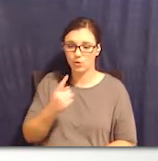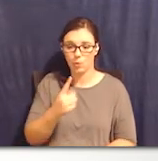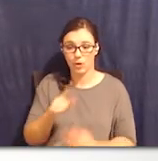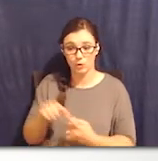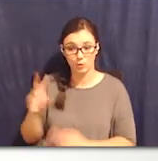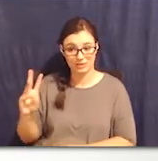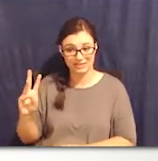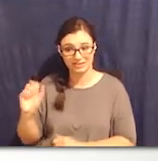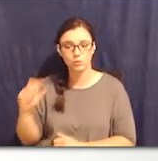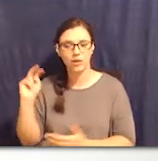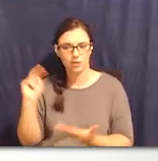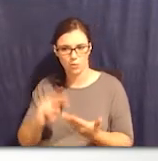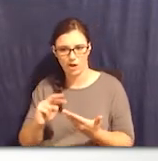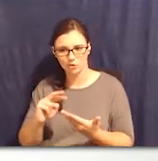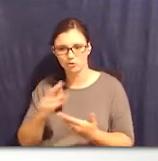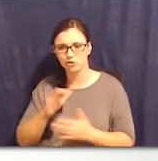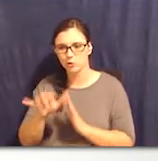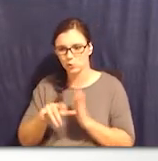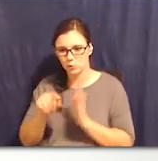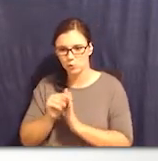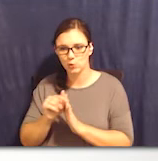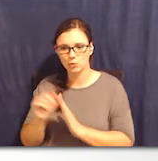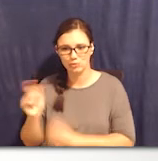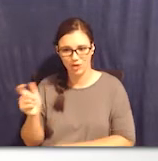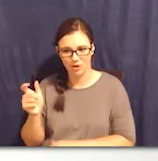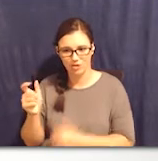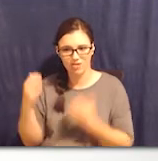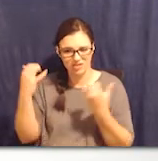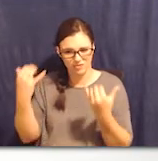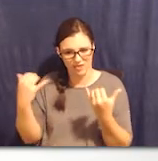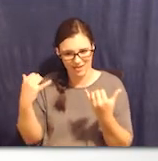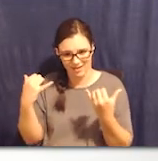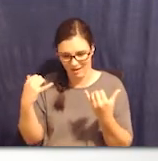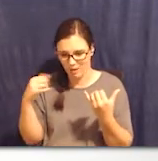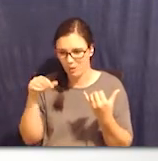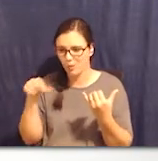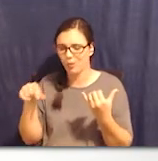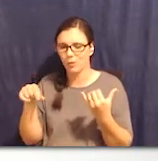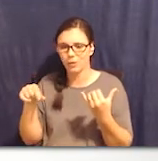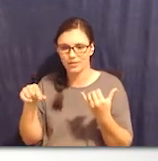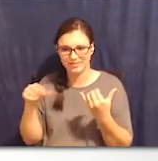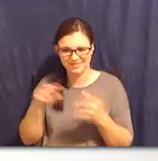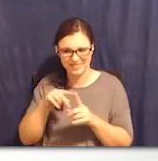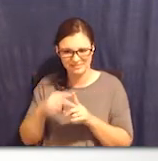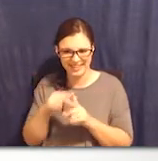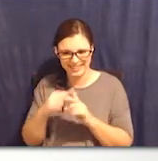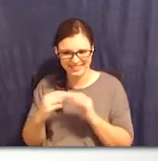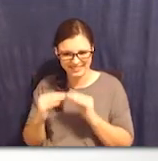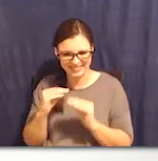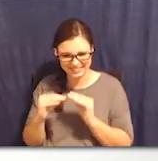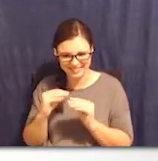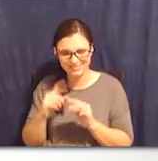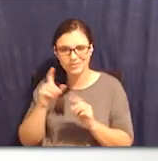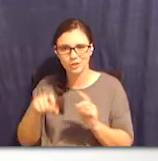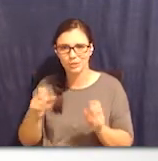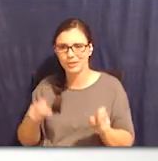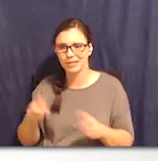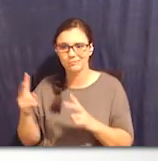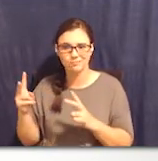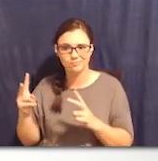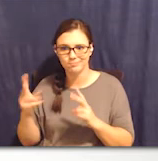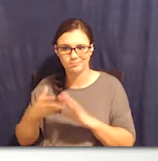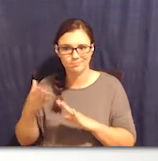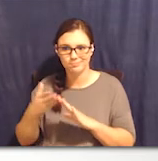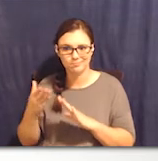Episodes 1 through 6 of Words and Beats can be viewed on my YouTube channel, which is currently